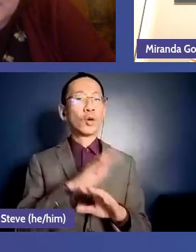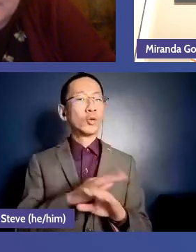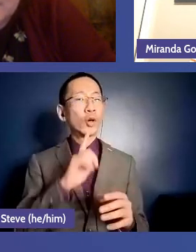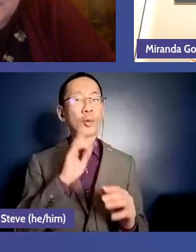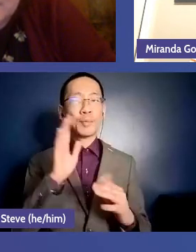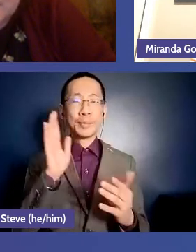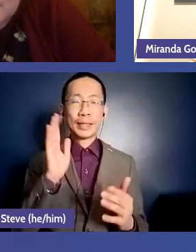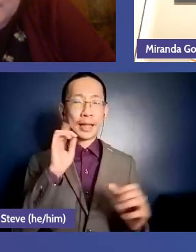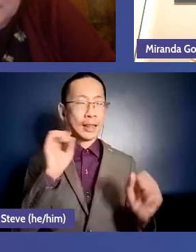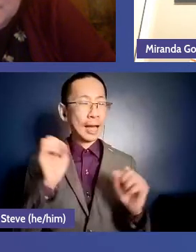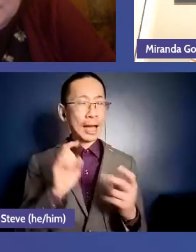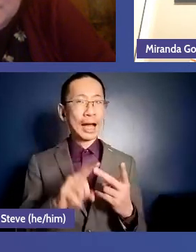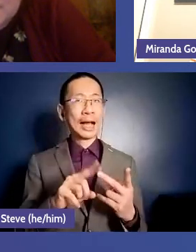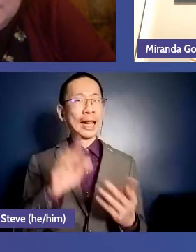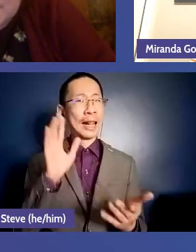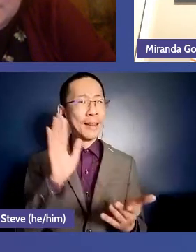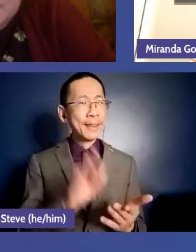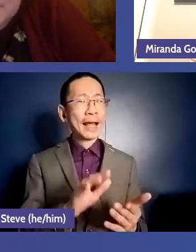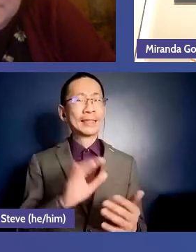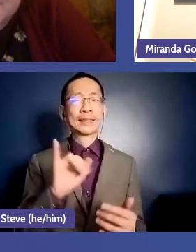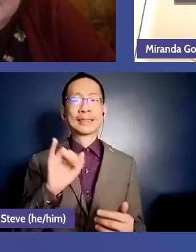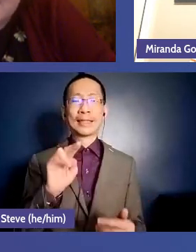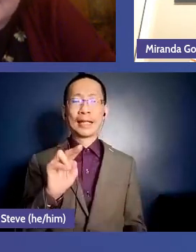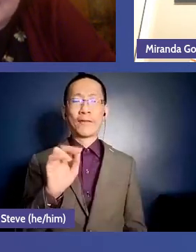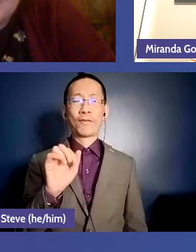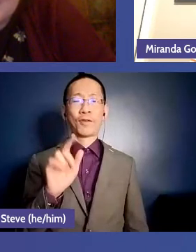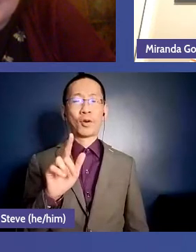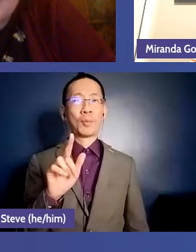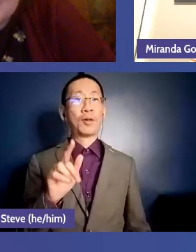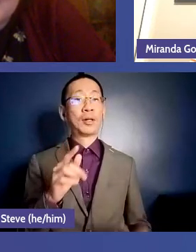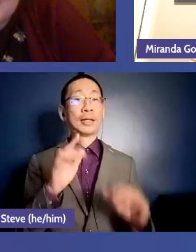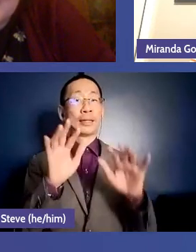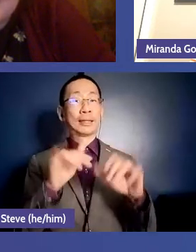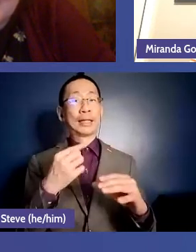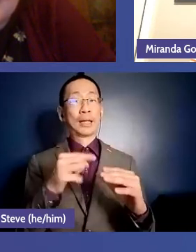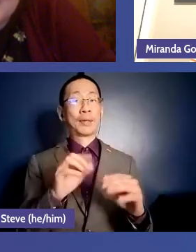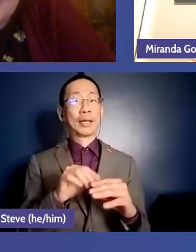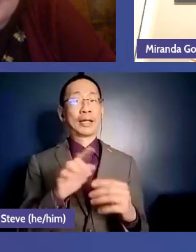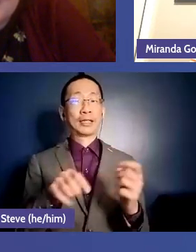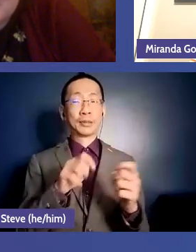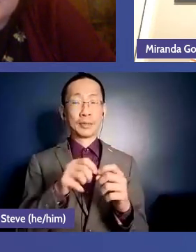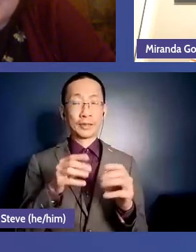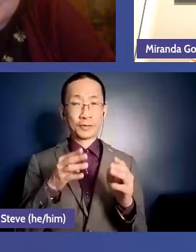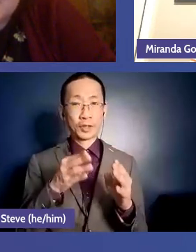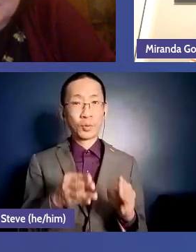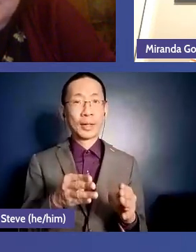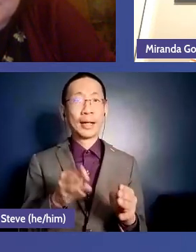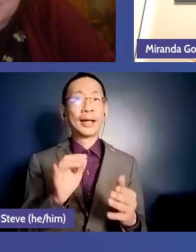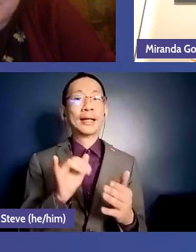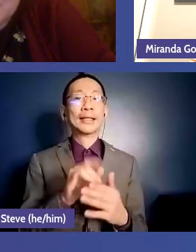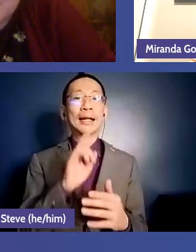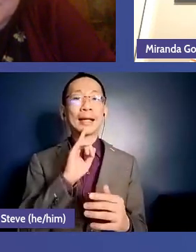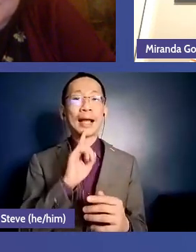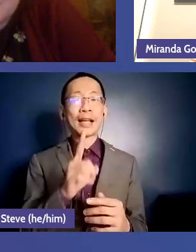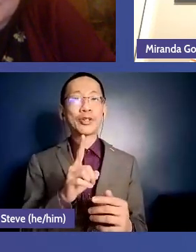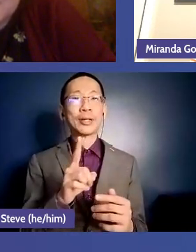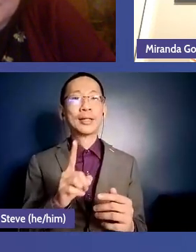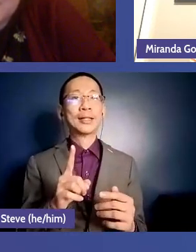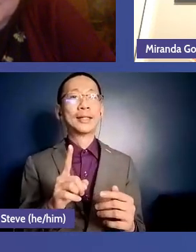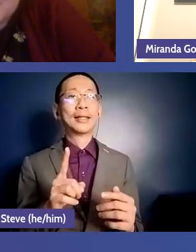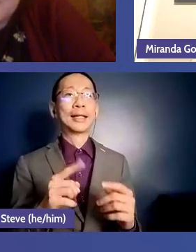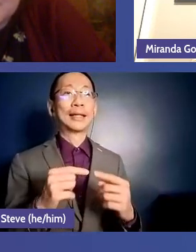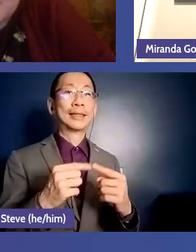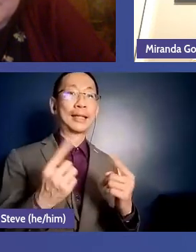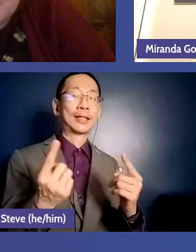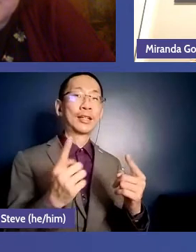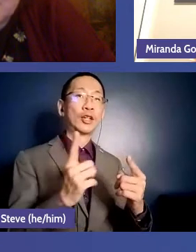less informal, frame our emails up in a specific way that actually runs antithetical